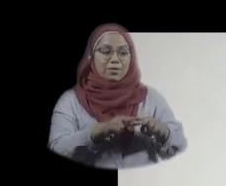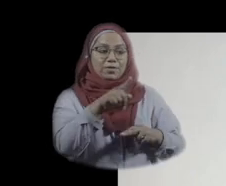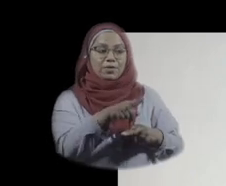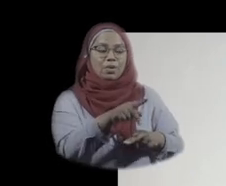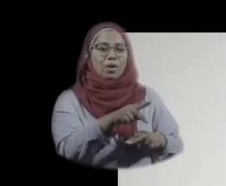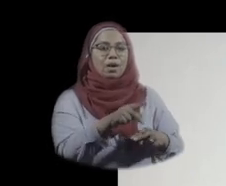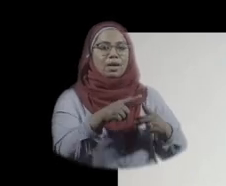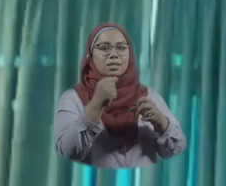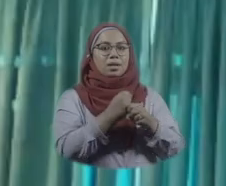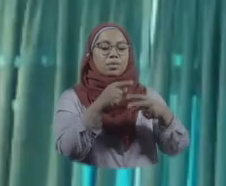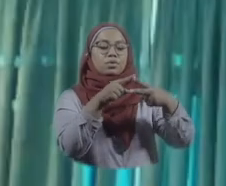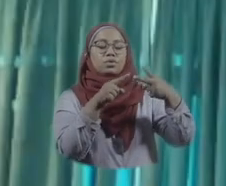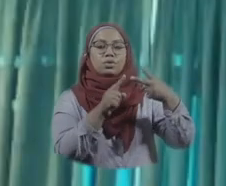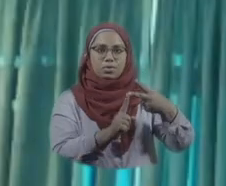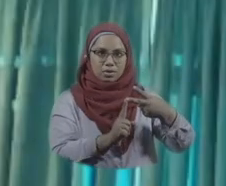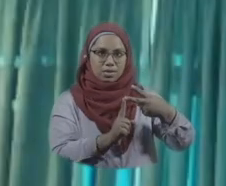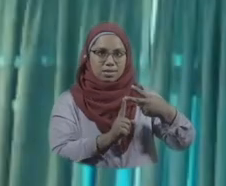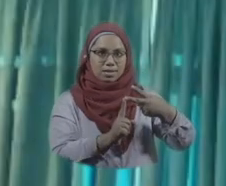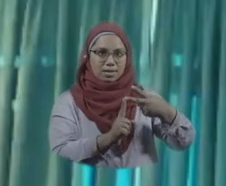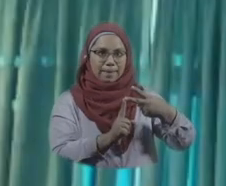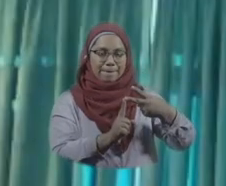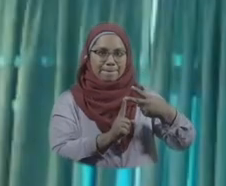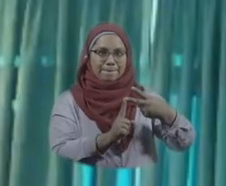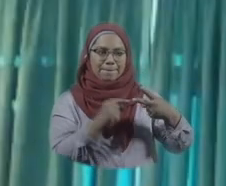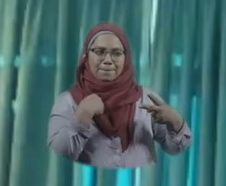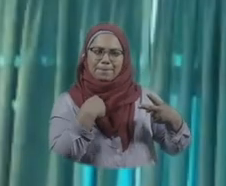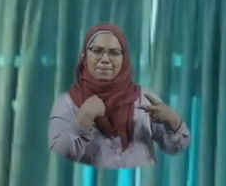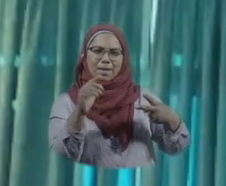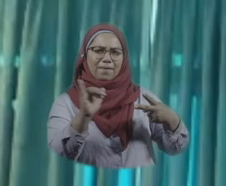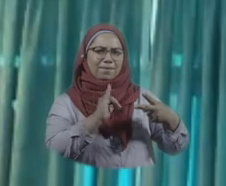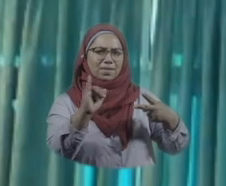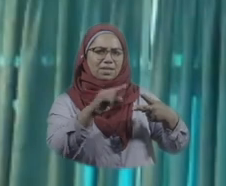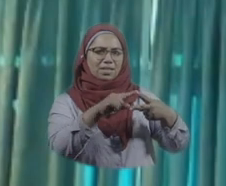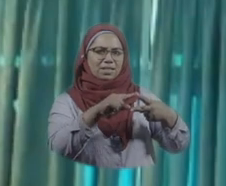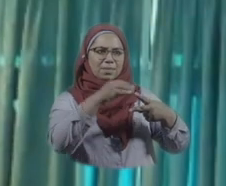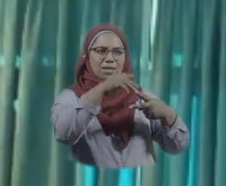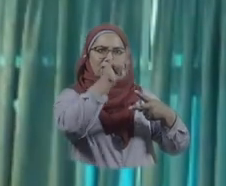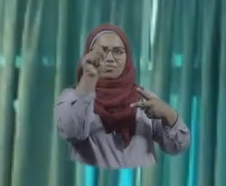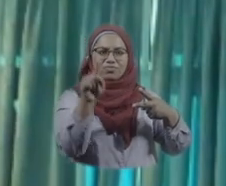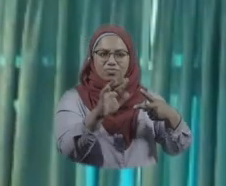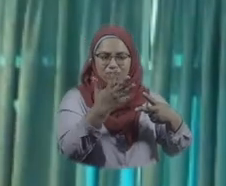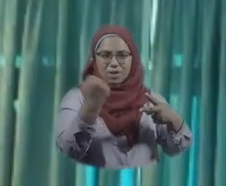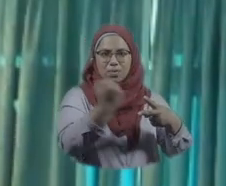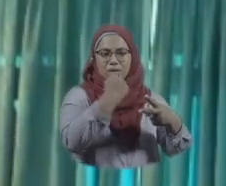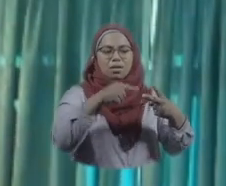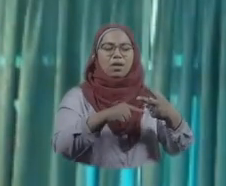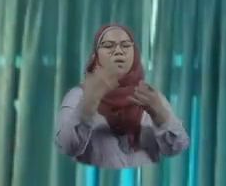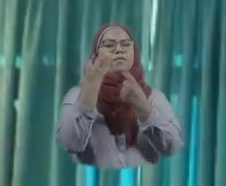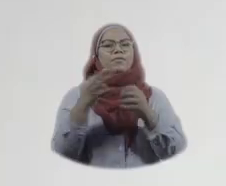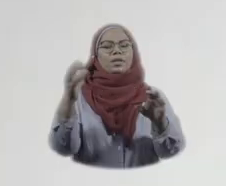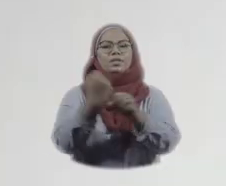were to make a decision, how make an day choice so body? Would you go for 9-to-5 or